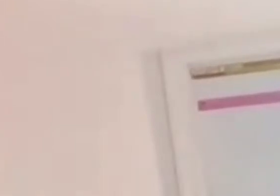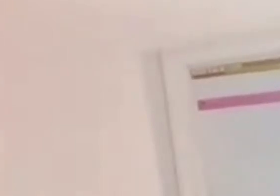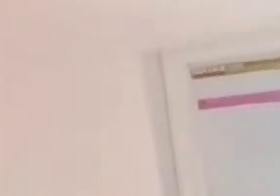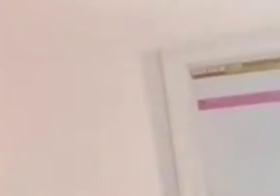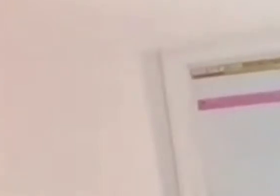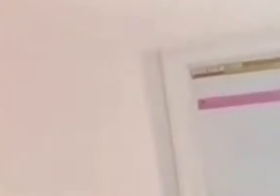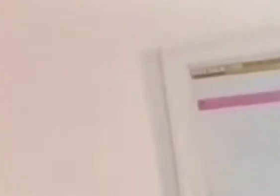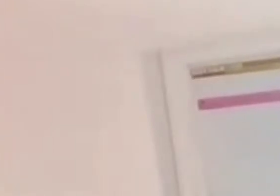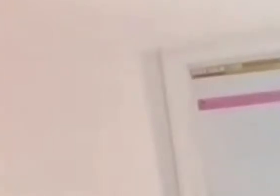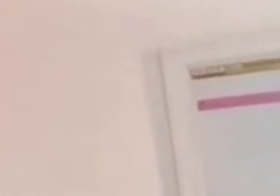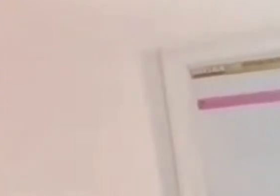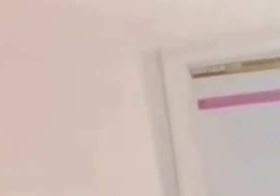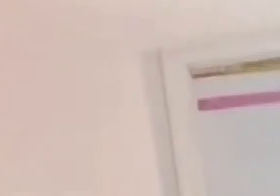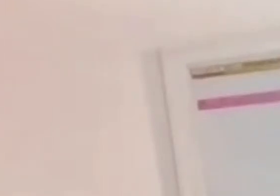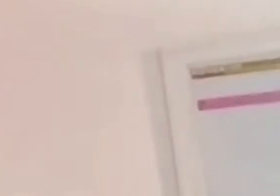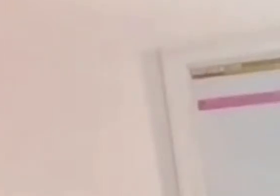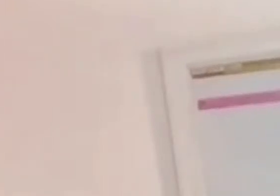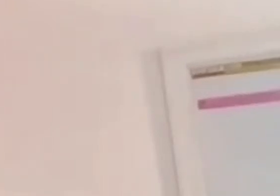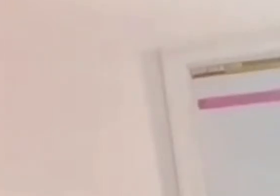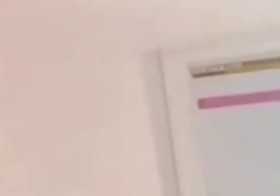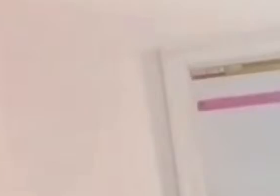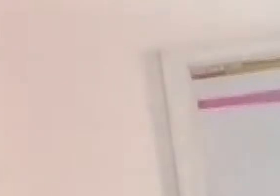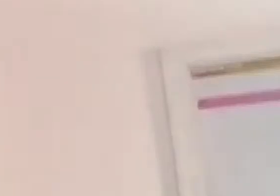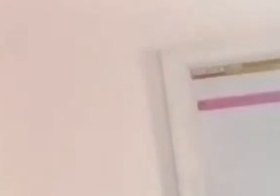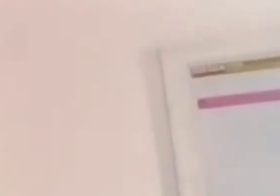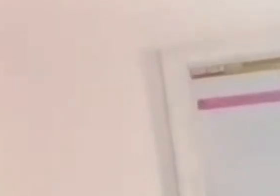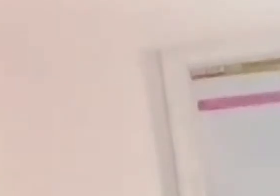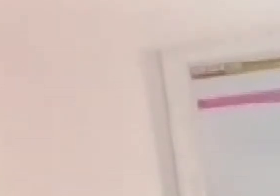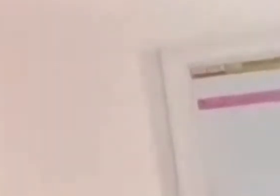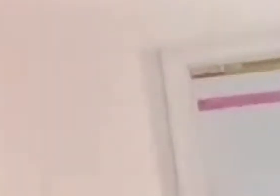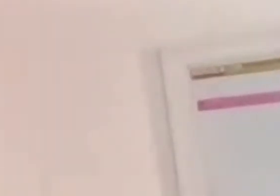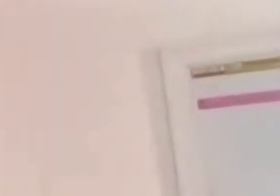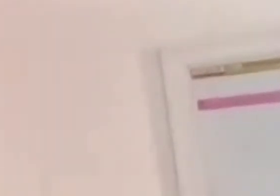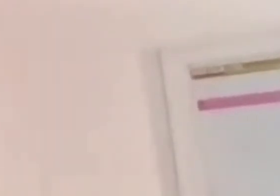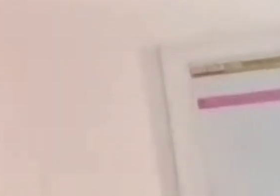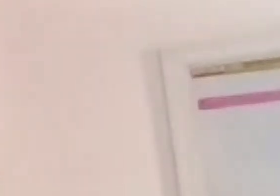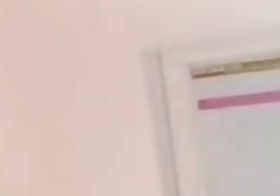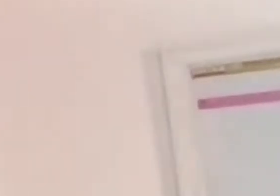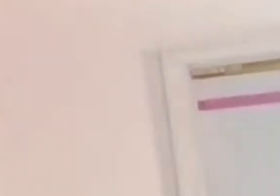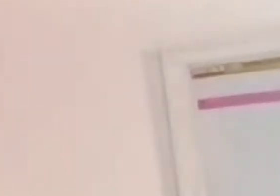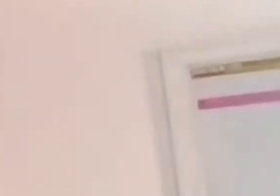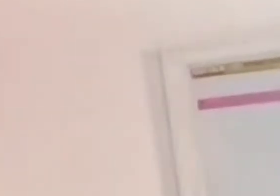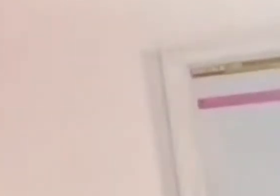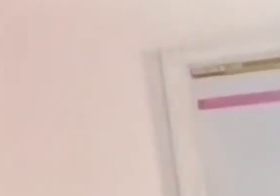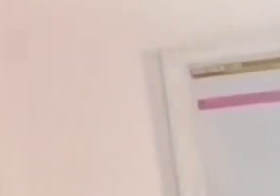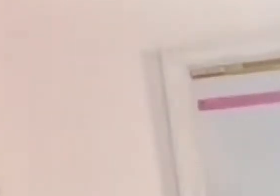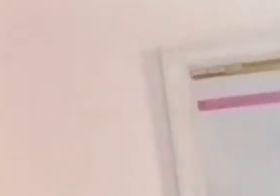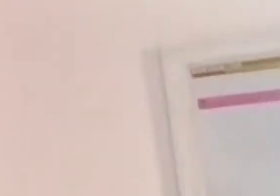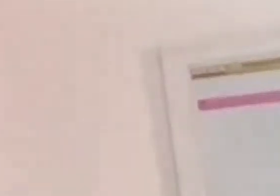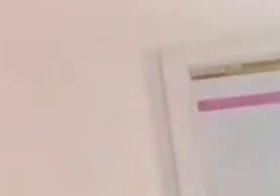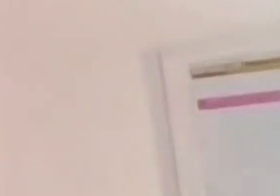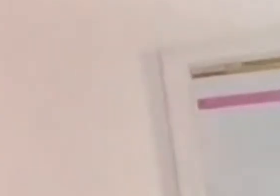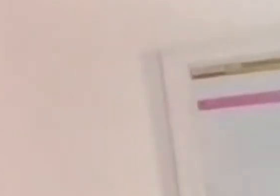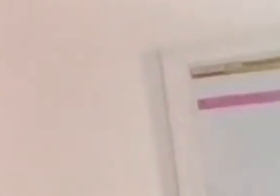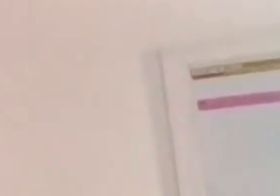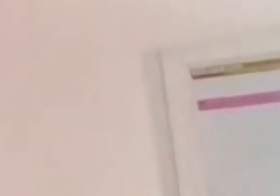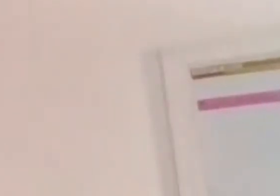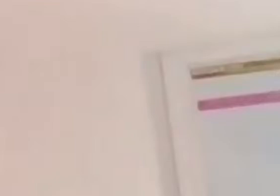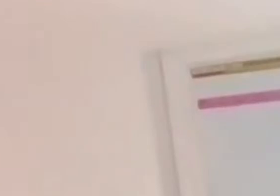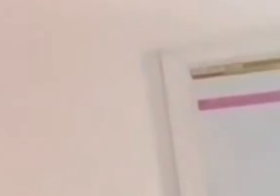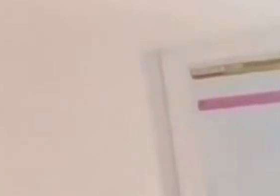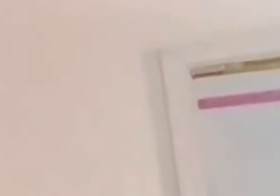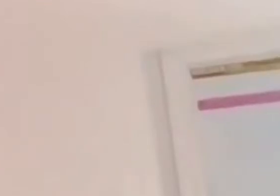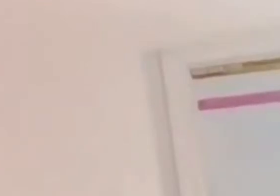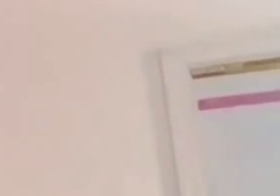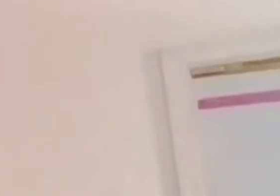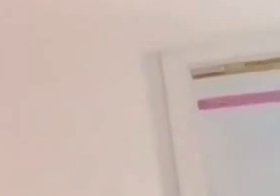or providing care for the elderly, etc., those are the kinds of masks that you should be wearing. If you are over the age of 60 and